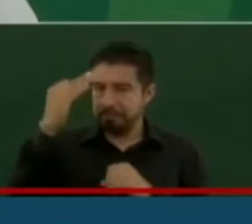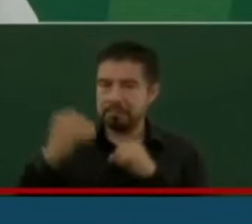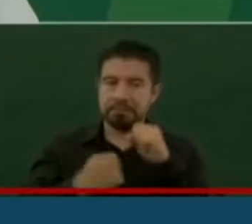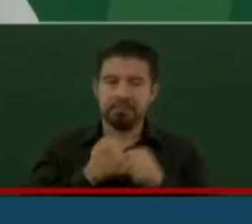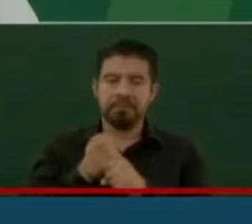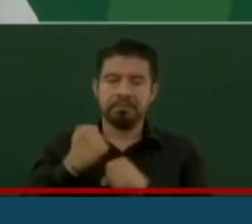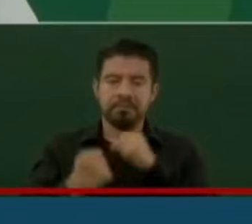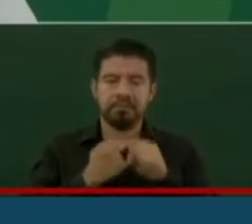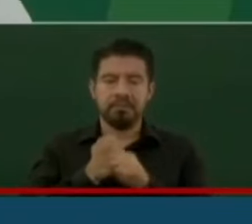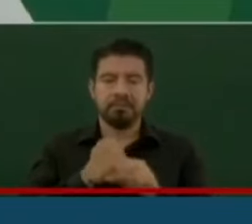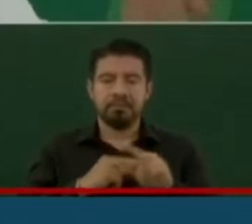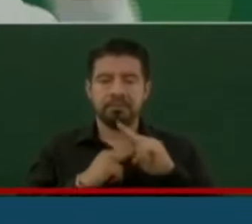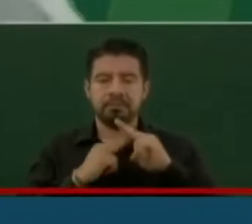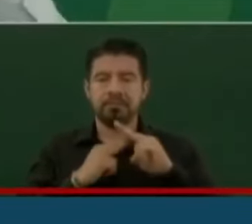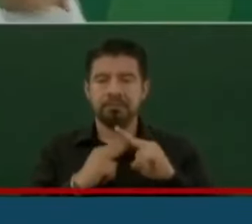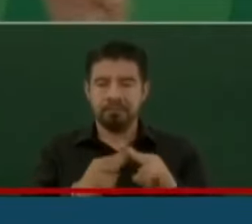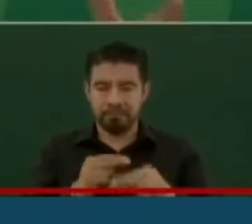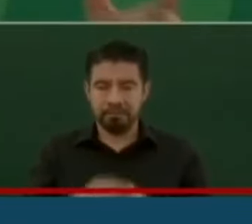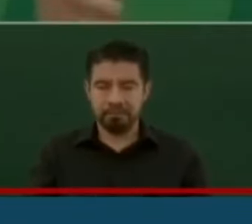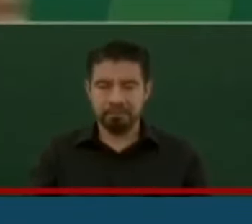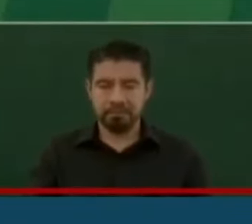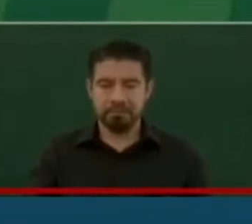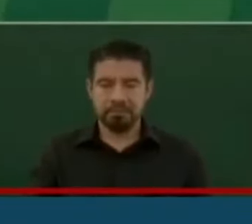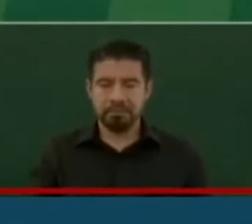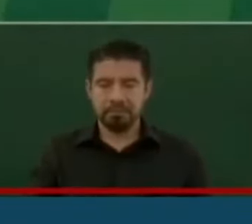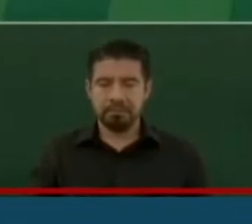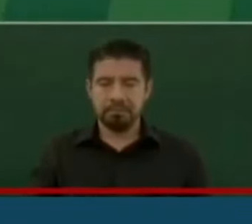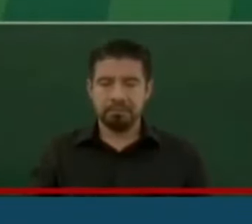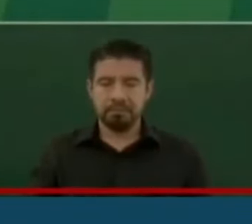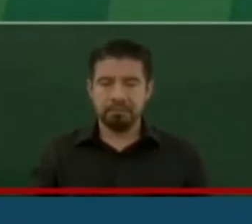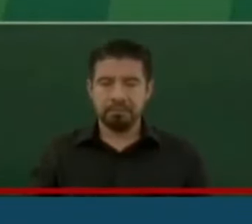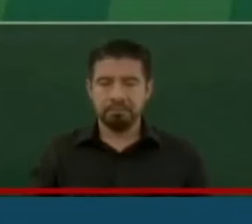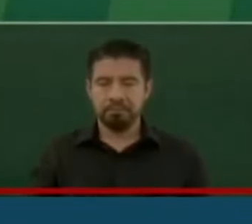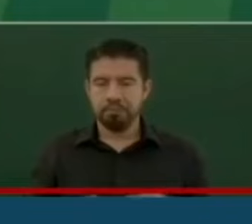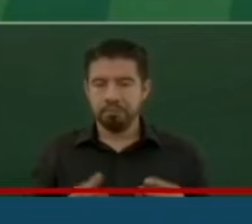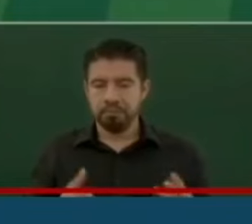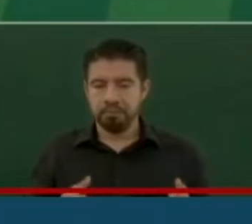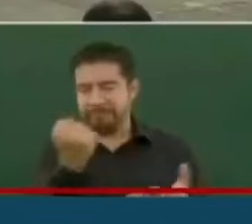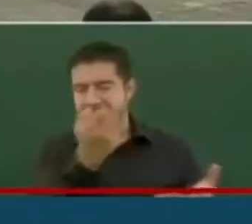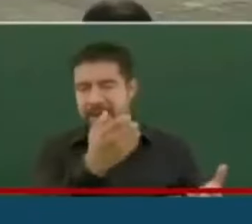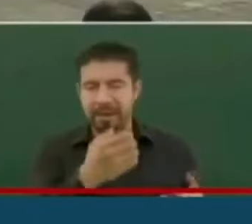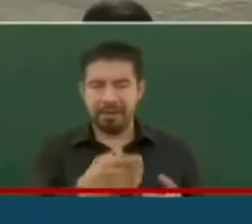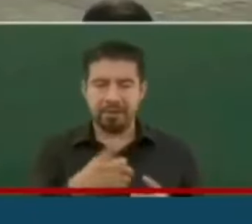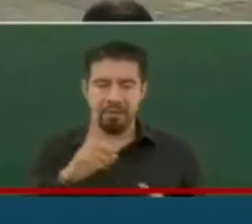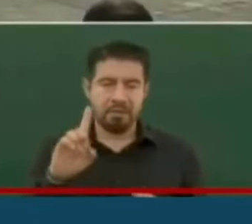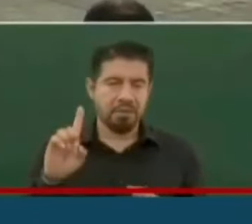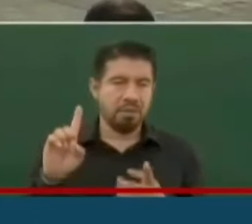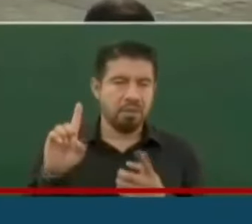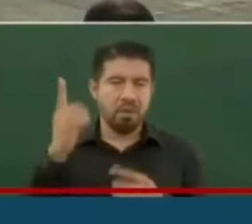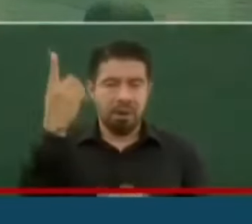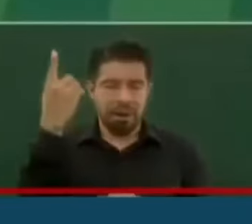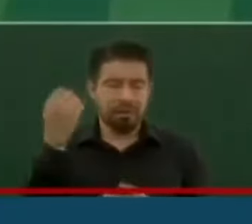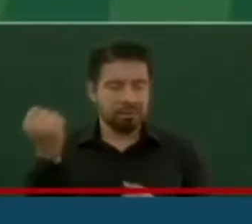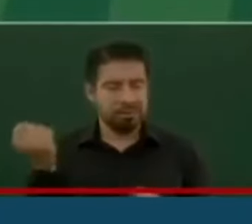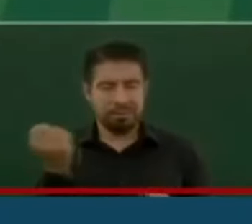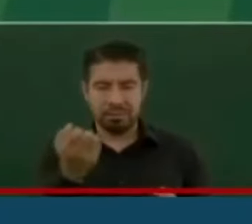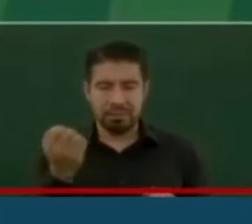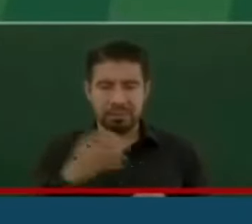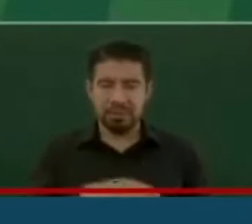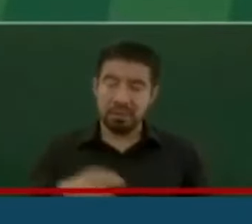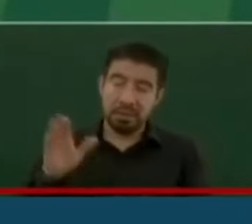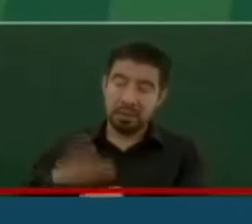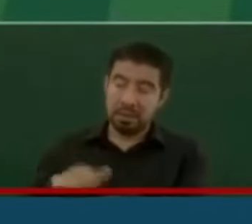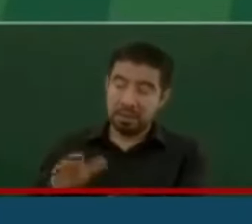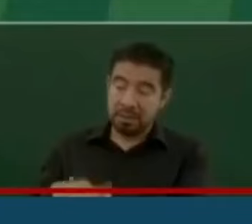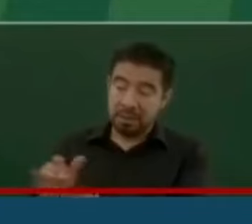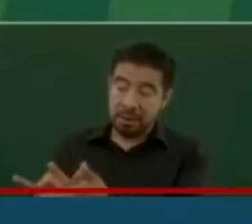his morning conference, condemned the death and violence in several municipalities in the state of Chiapas and said that they will reinforce